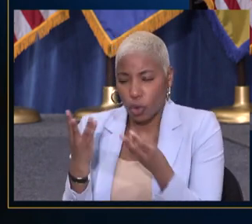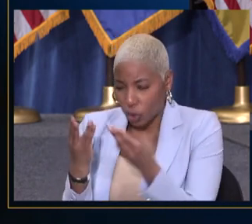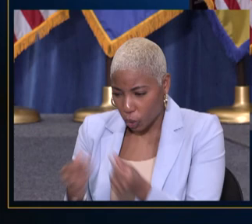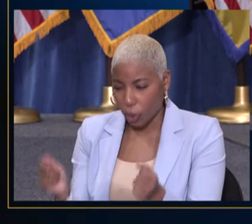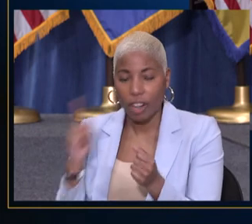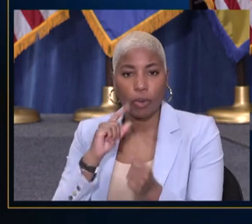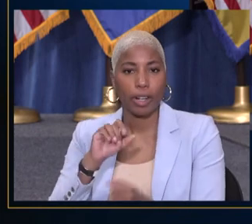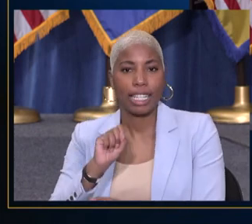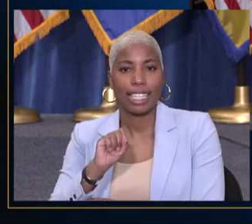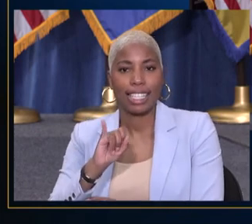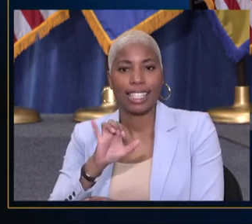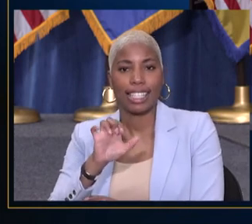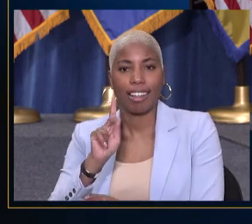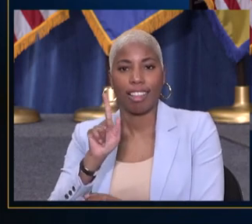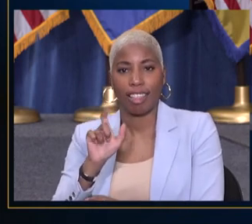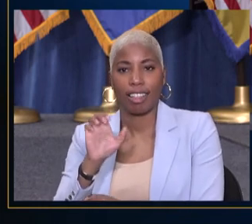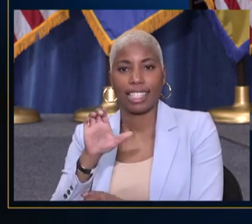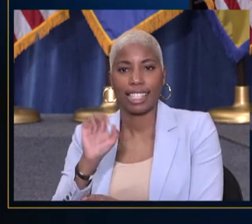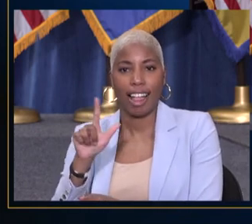right.